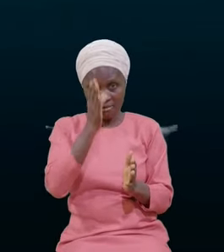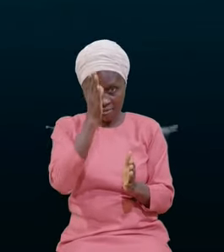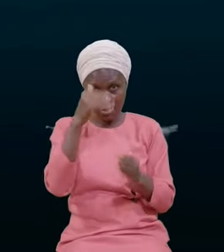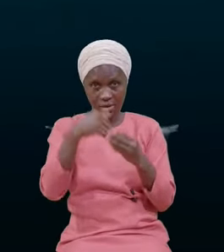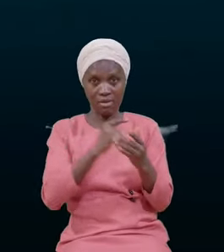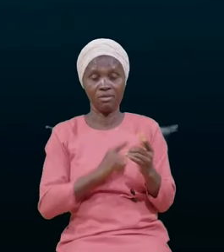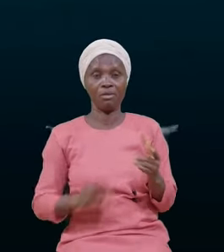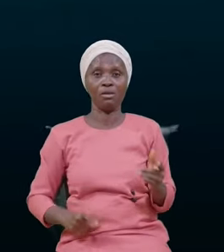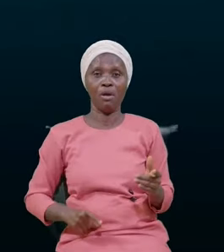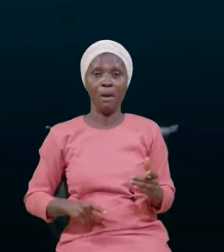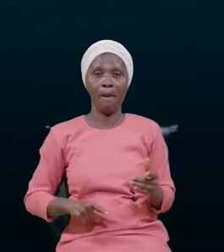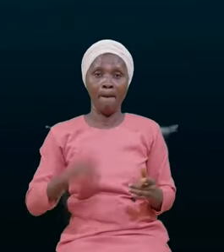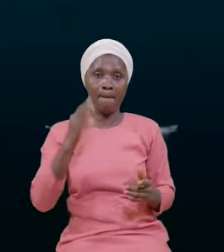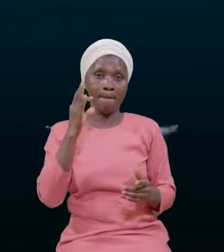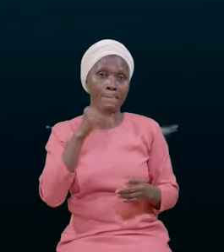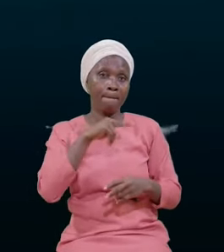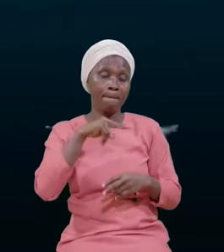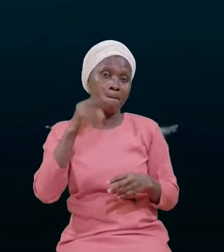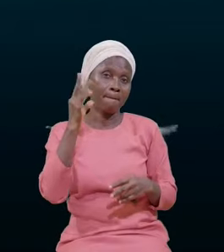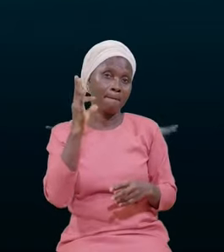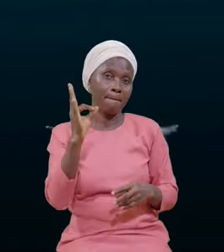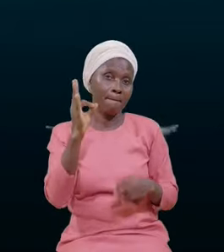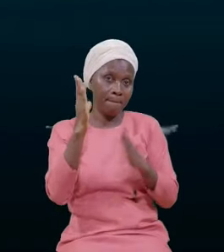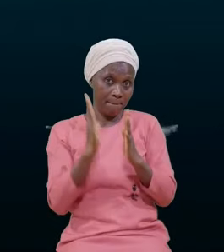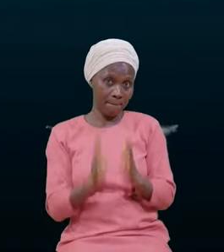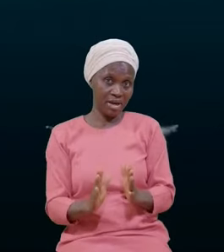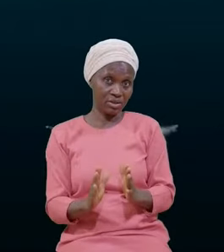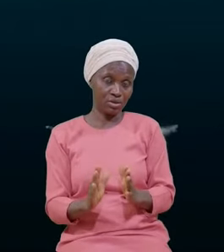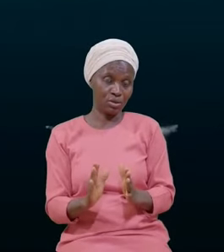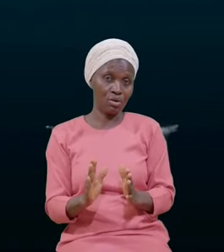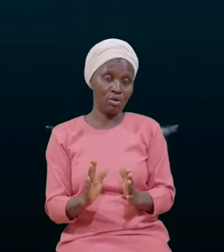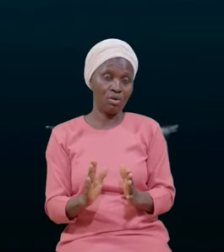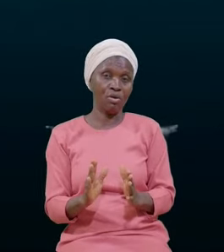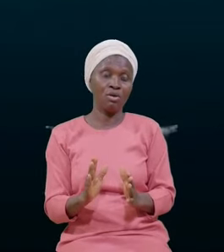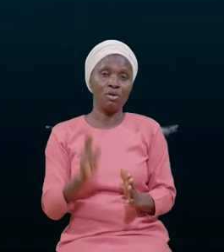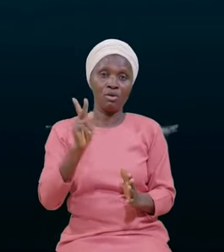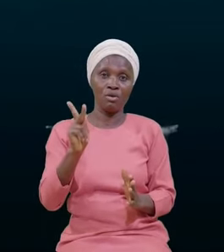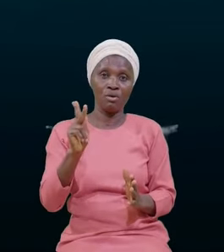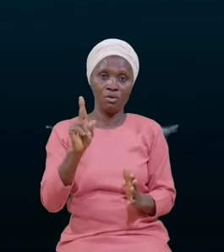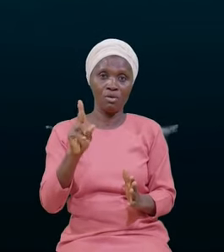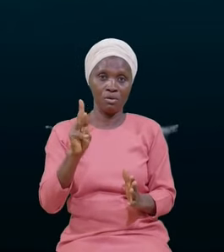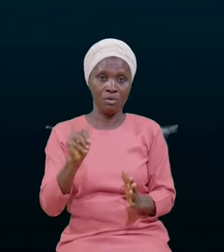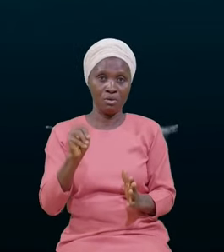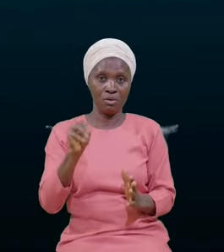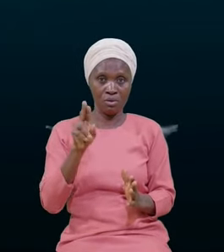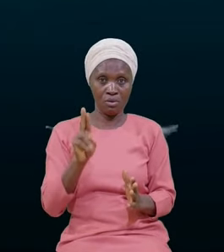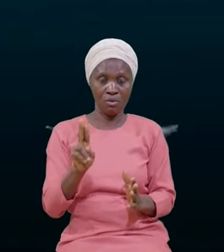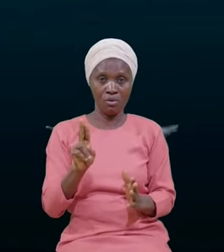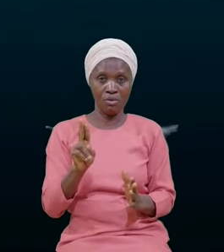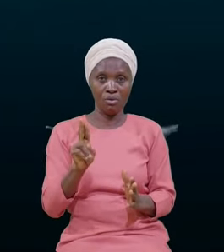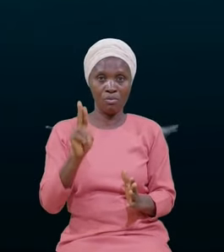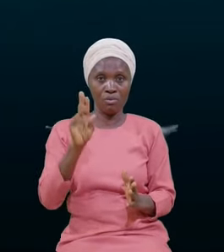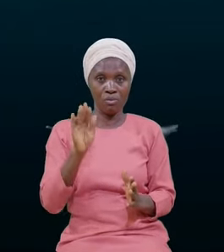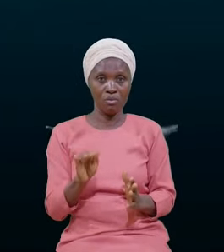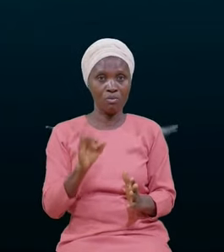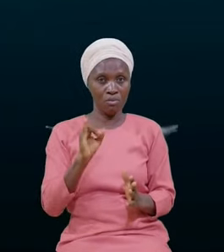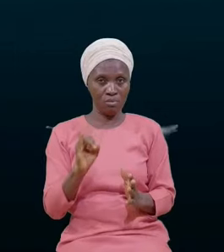Dr wum want to pray that God will use him